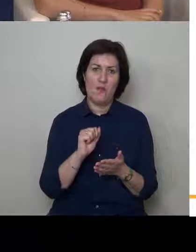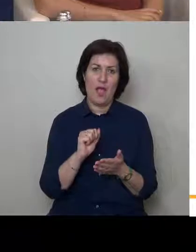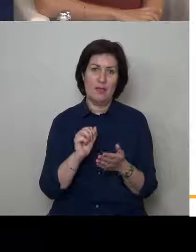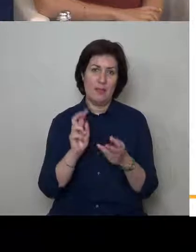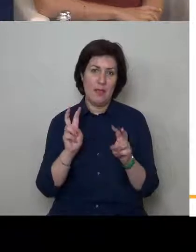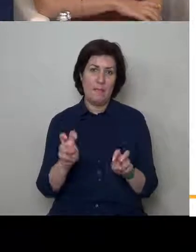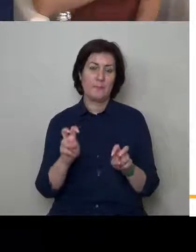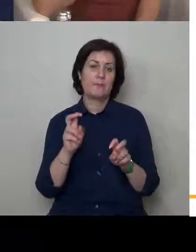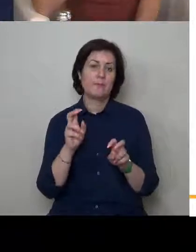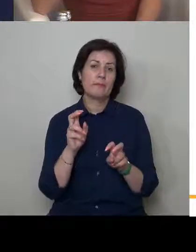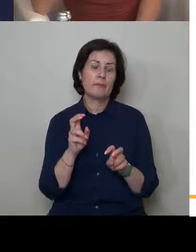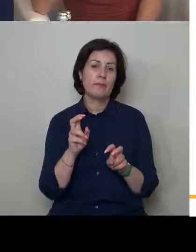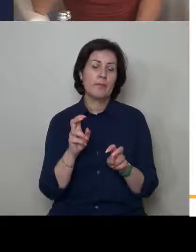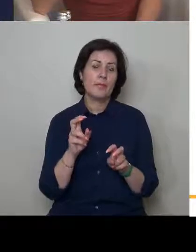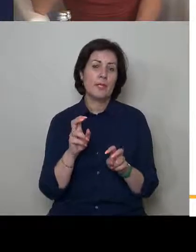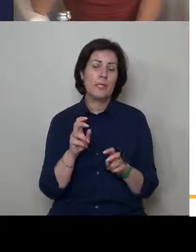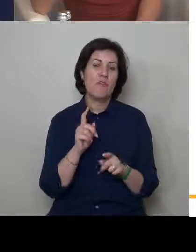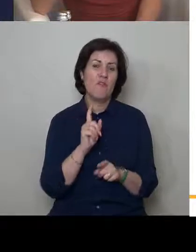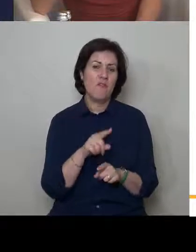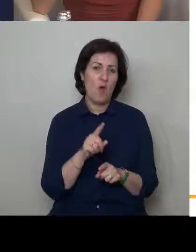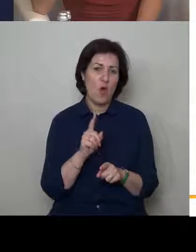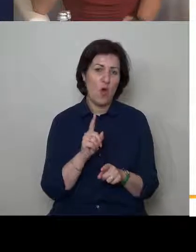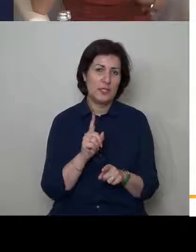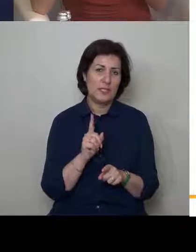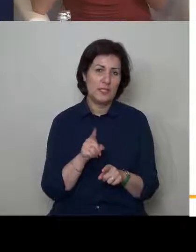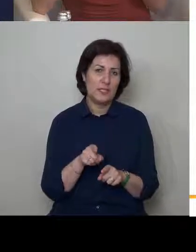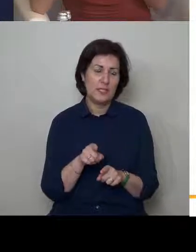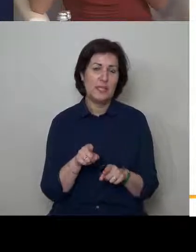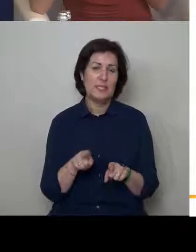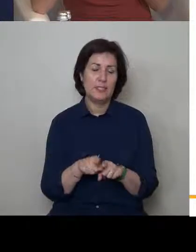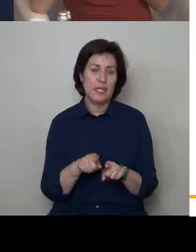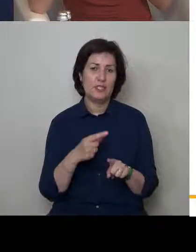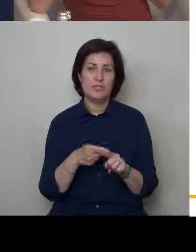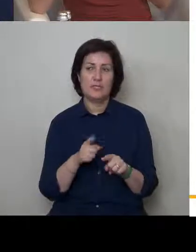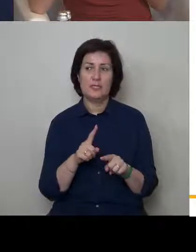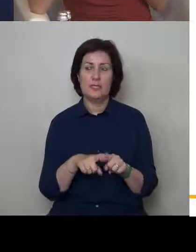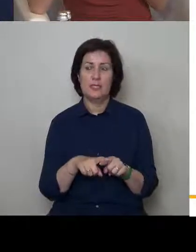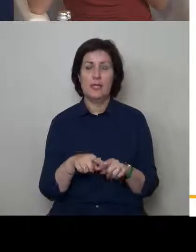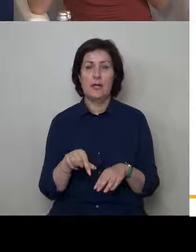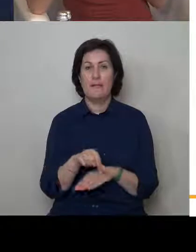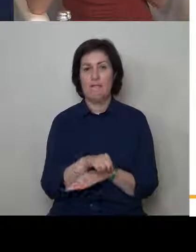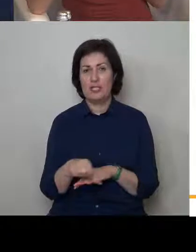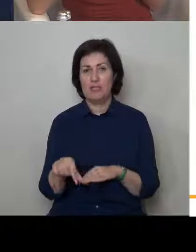with the logos and brands.